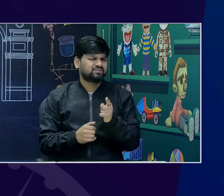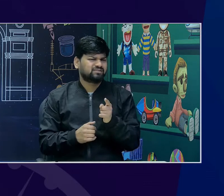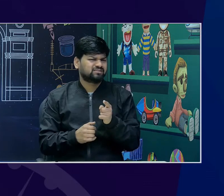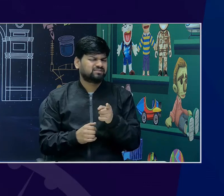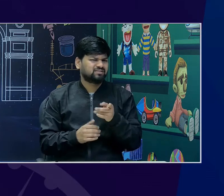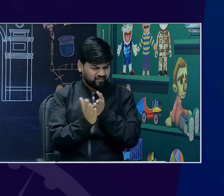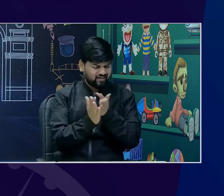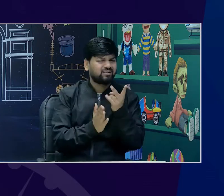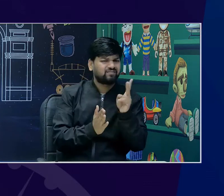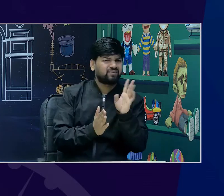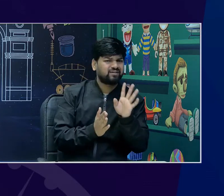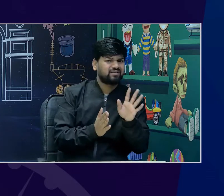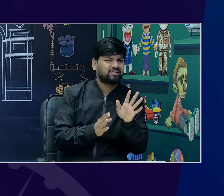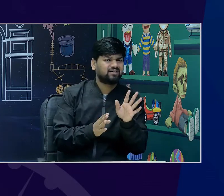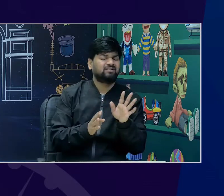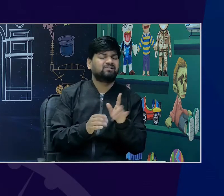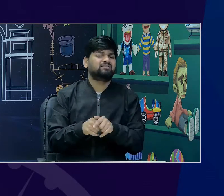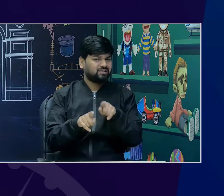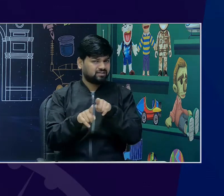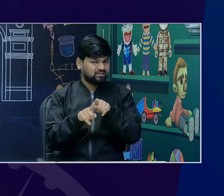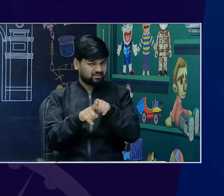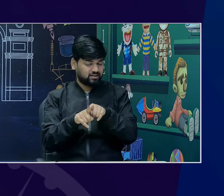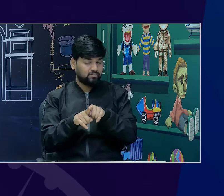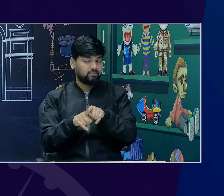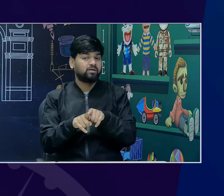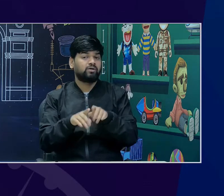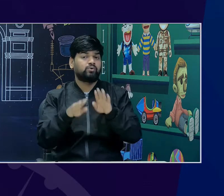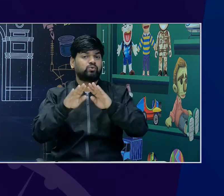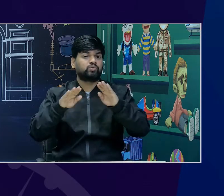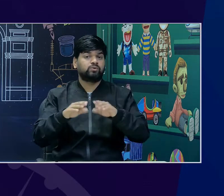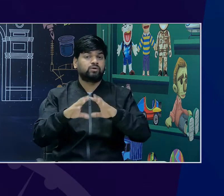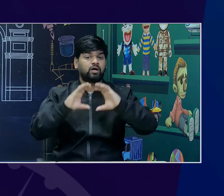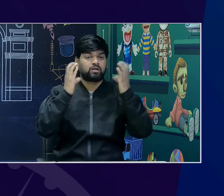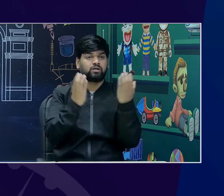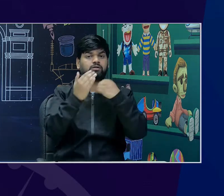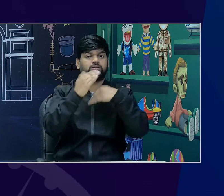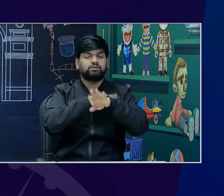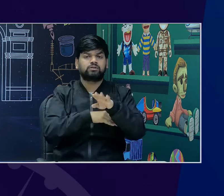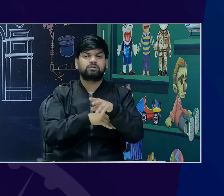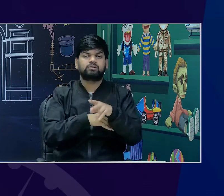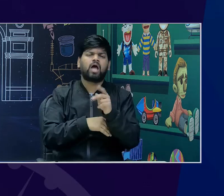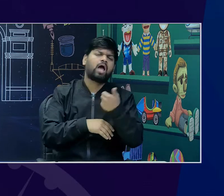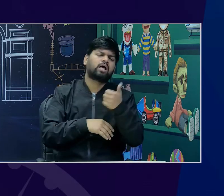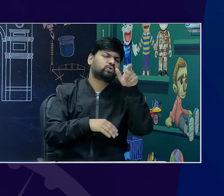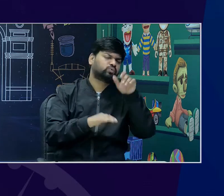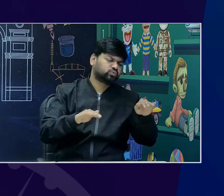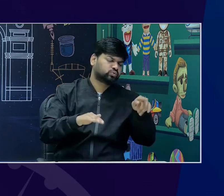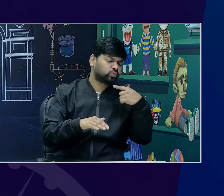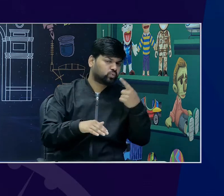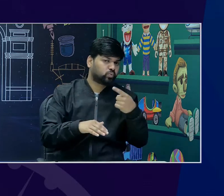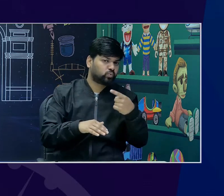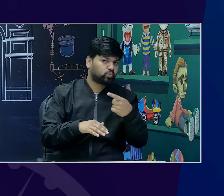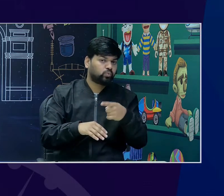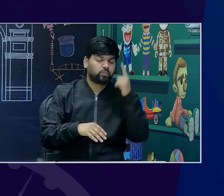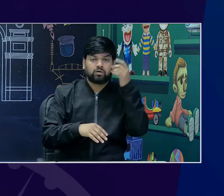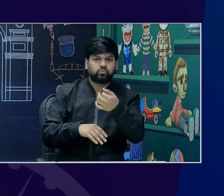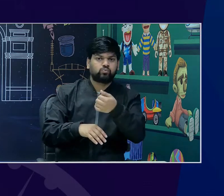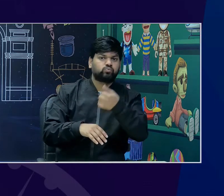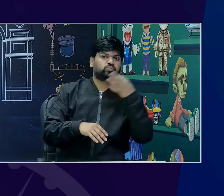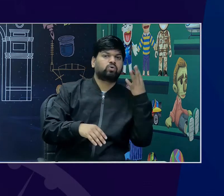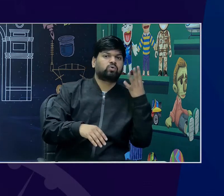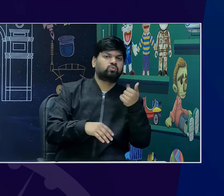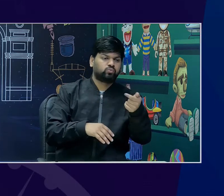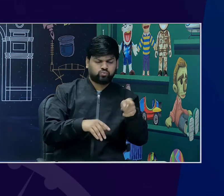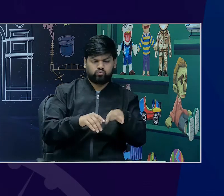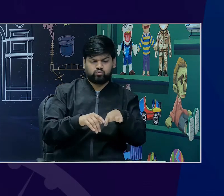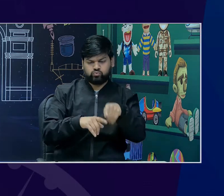desk and the students who are still learning or are new entrants to the class will sit in the middle desk.